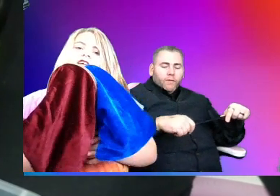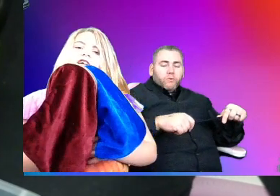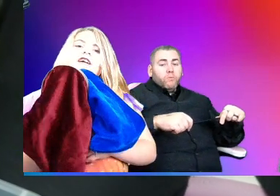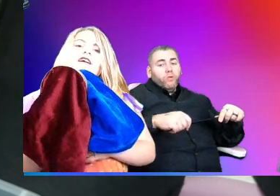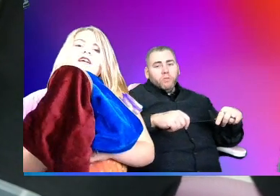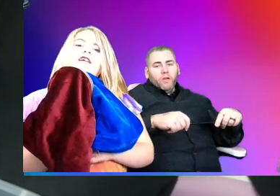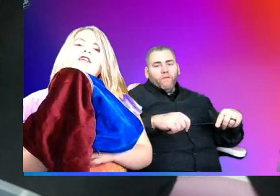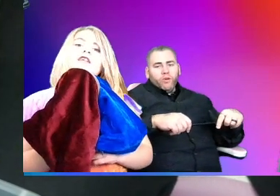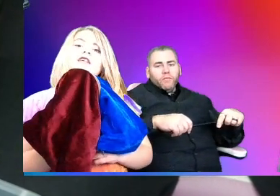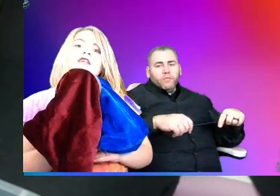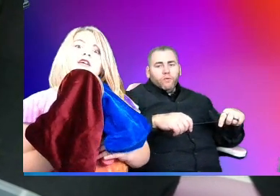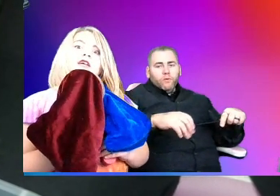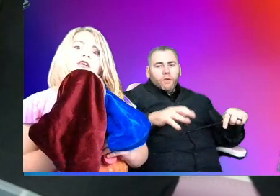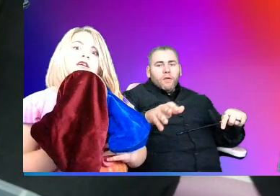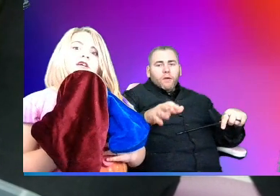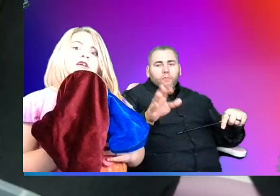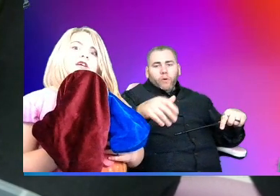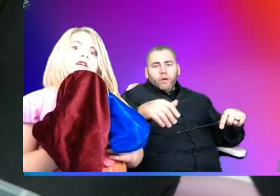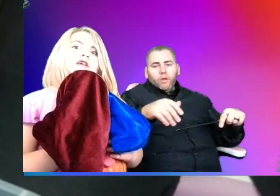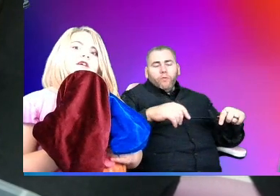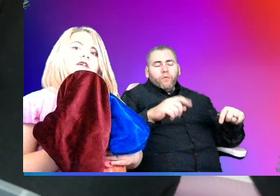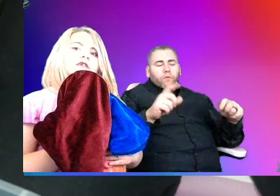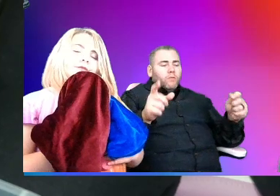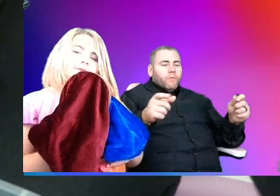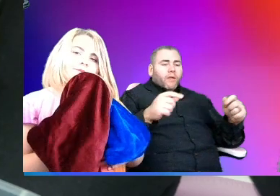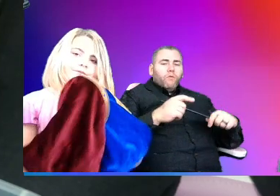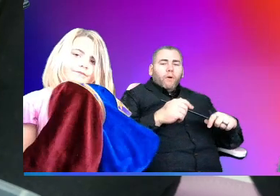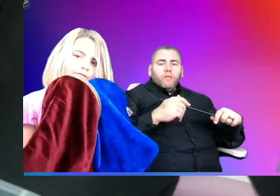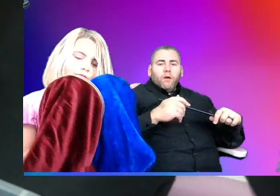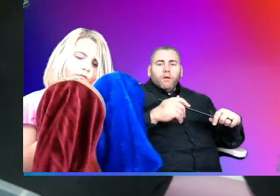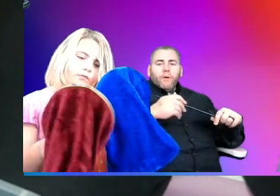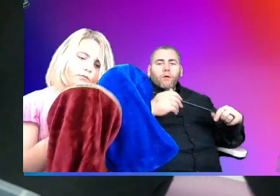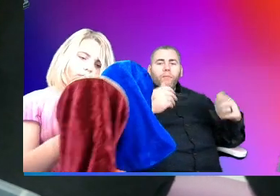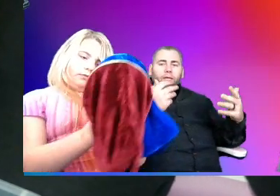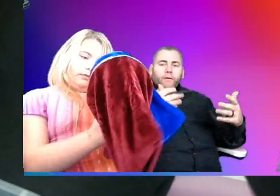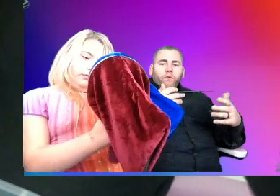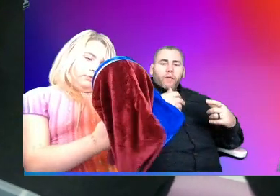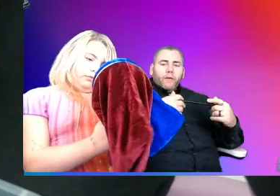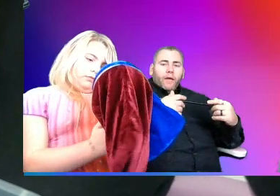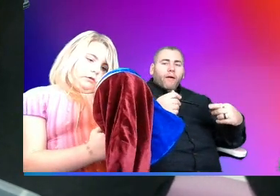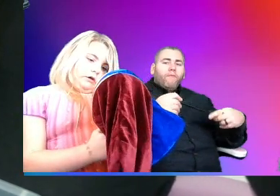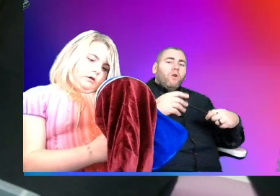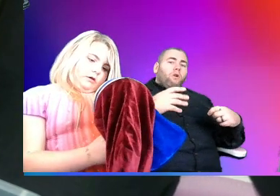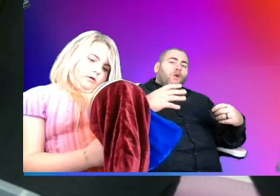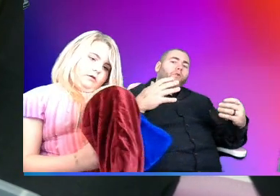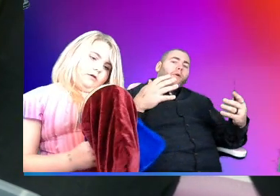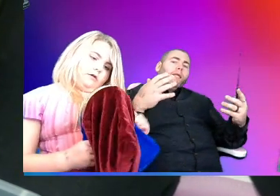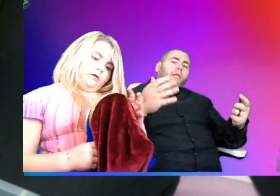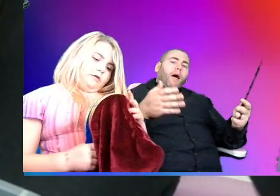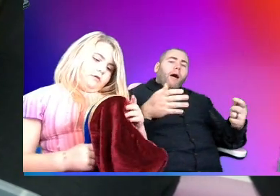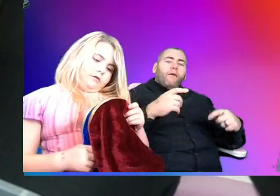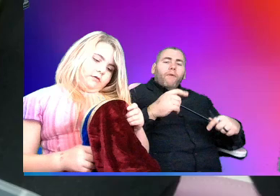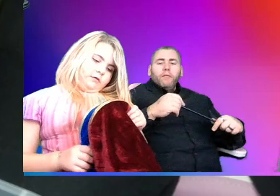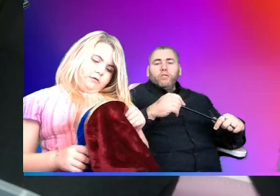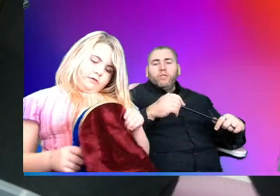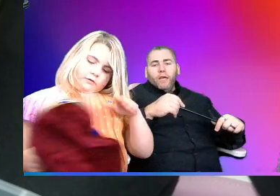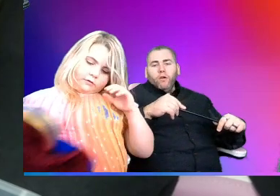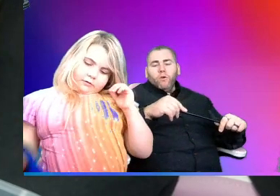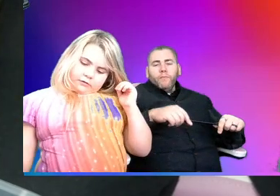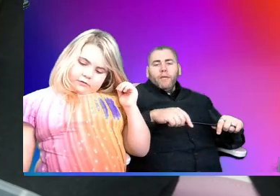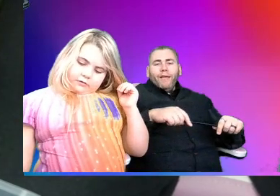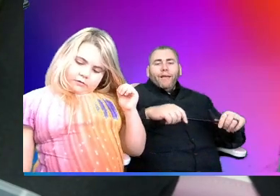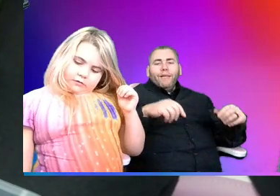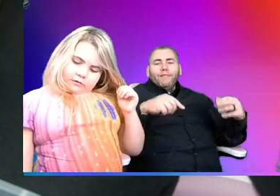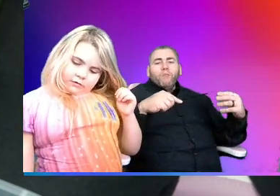have to get her some new stuff pretty soon, but we're going to go through those. But I do want to talk about my giveaway that I have currently live on the